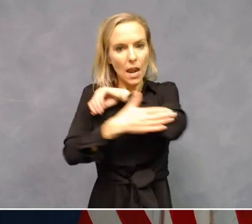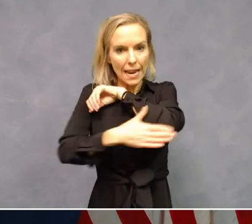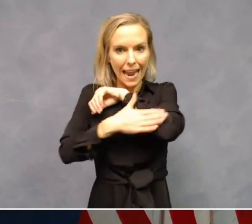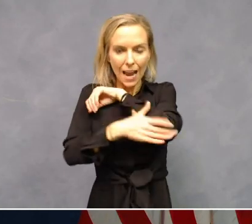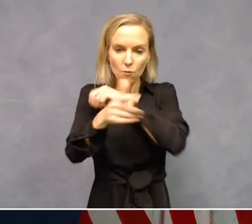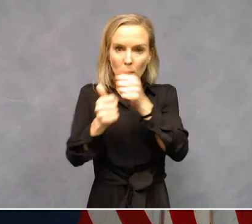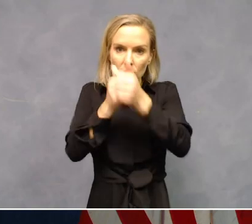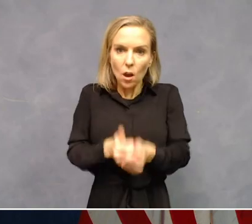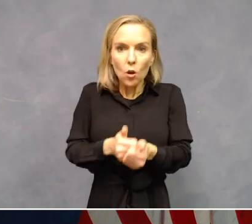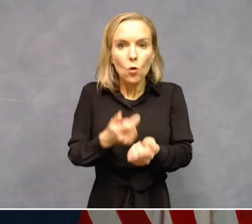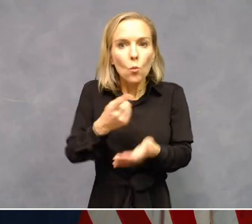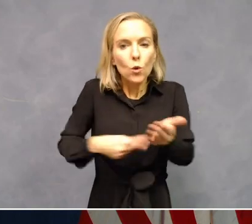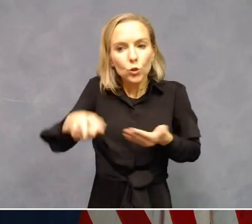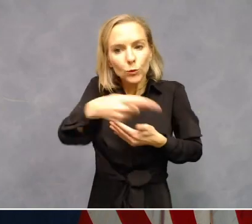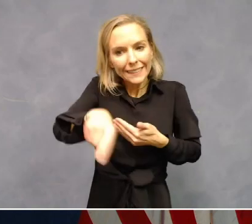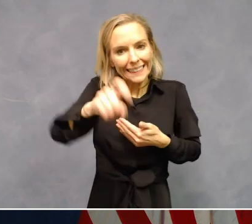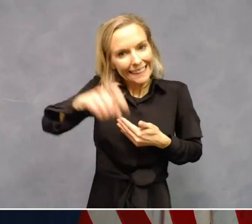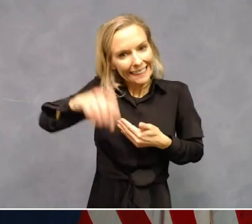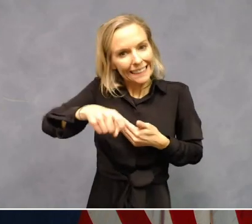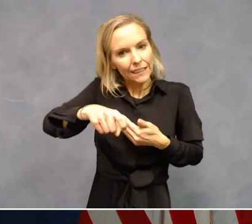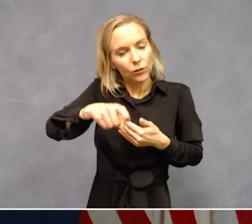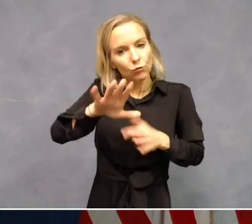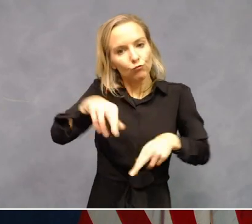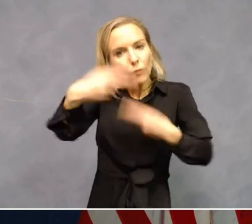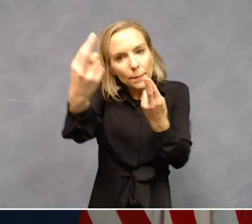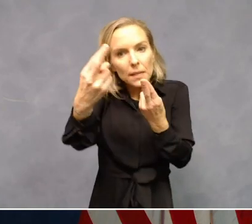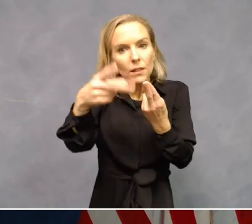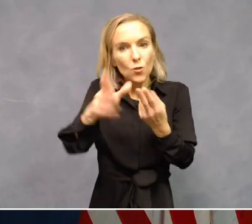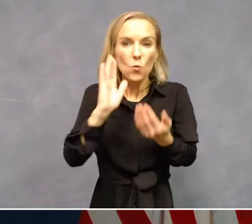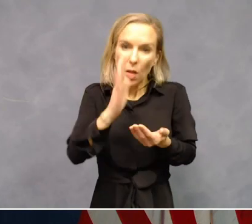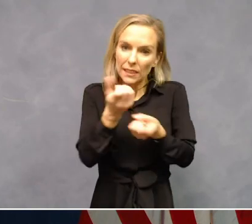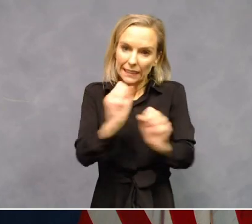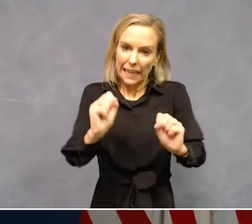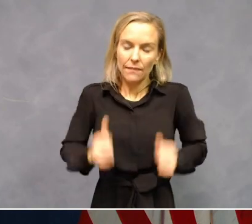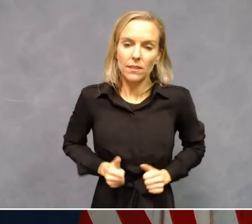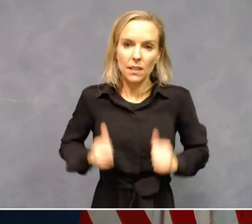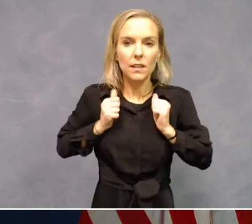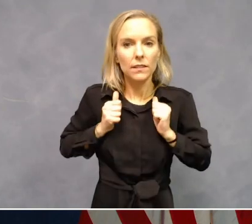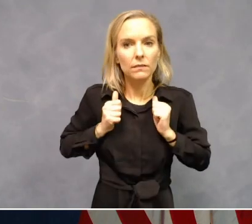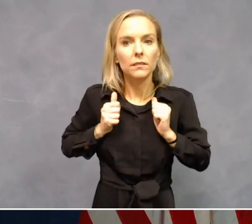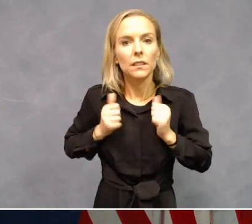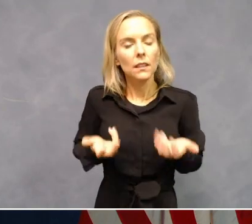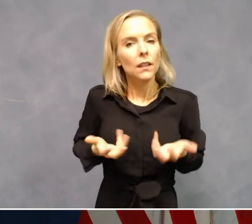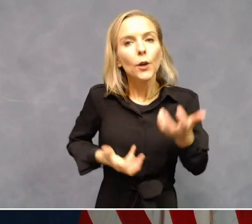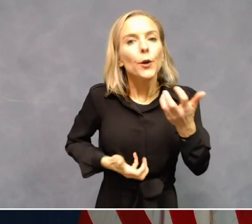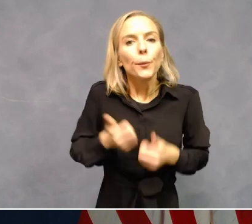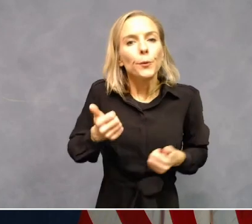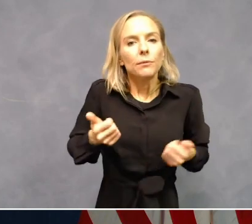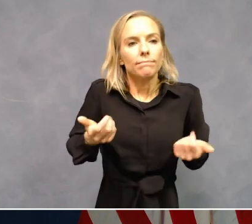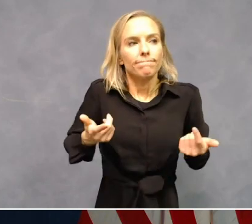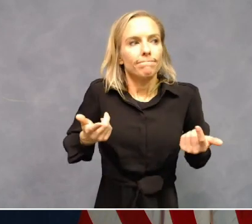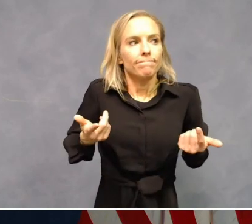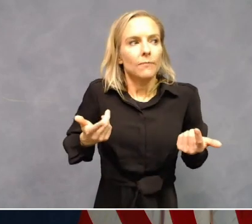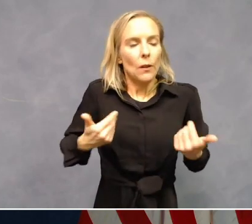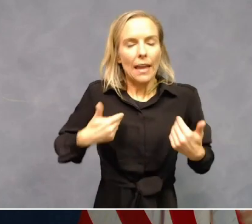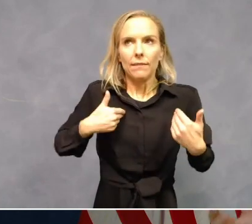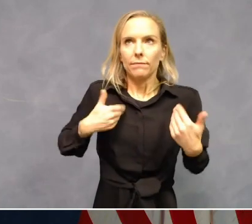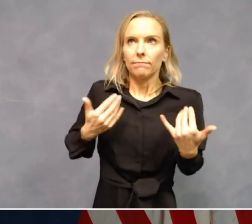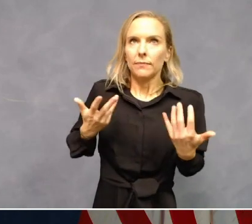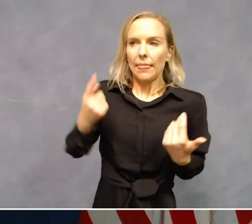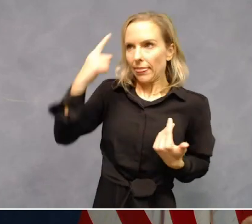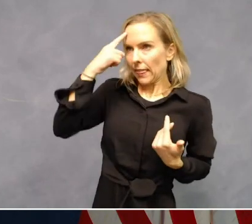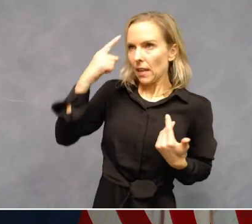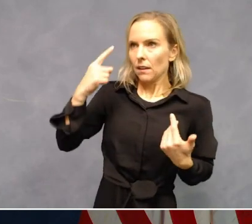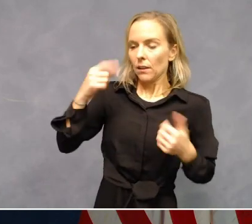we need you to do in the recommendation, you are going to save lives. Most of us don't get a period of time and we think COVID's lasting